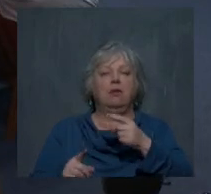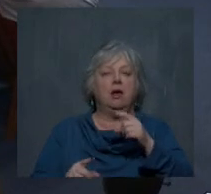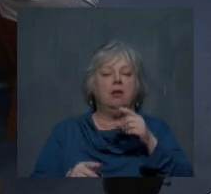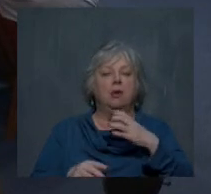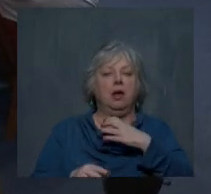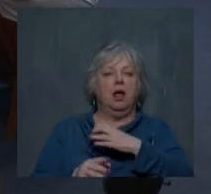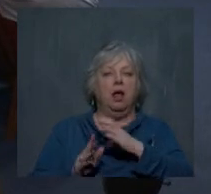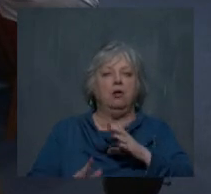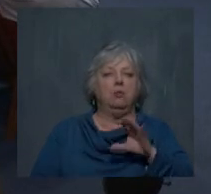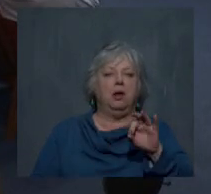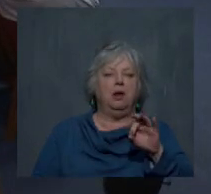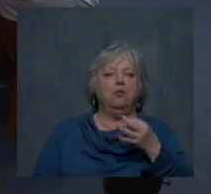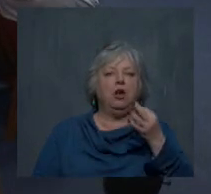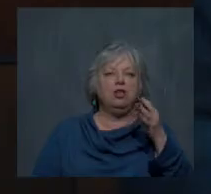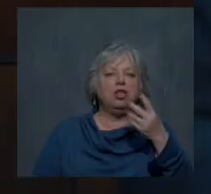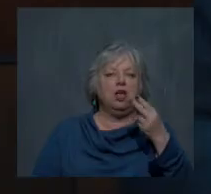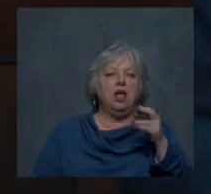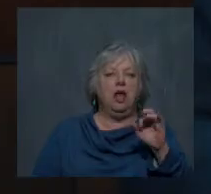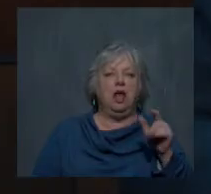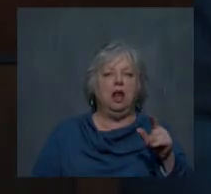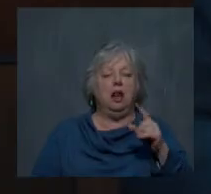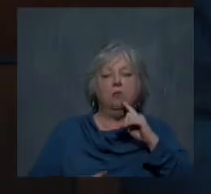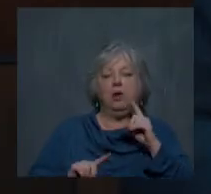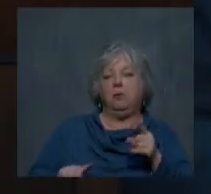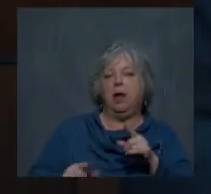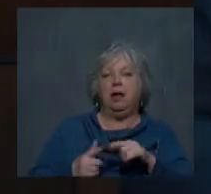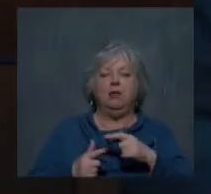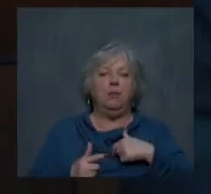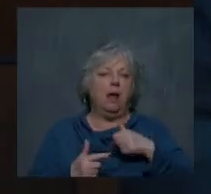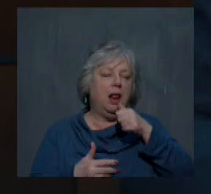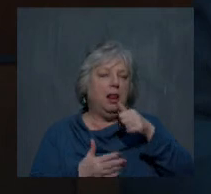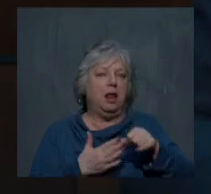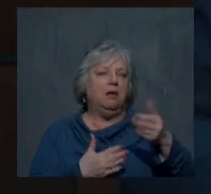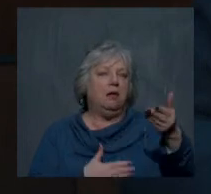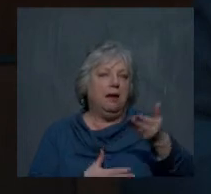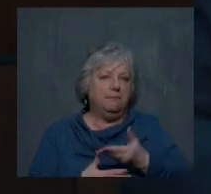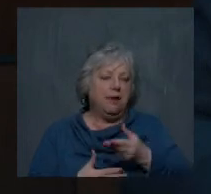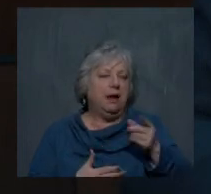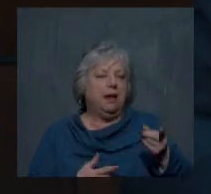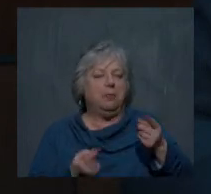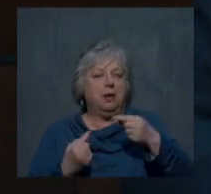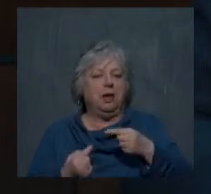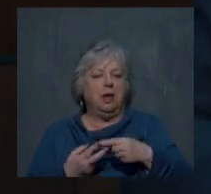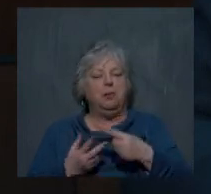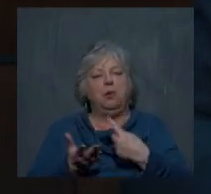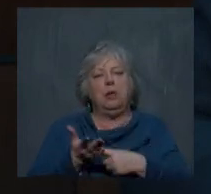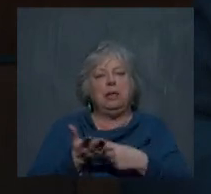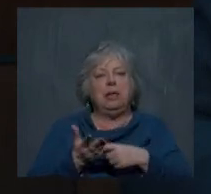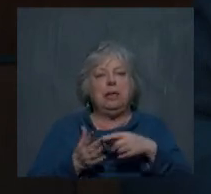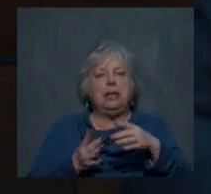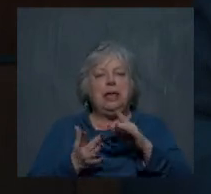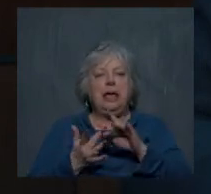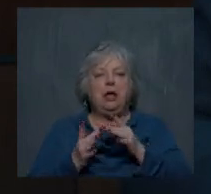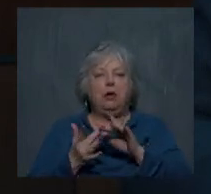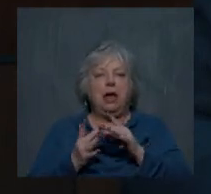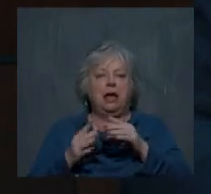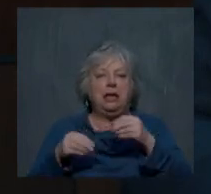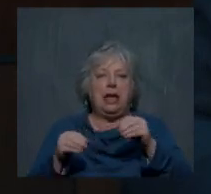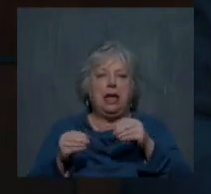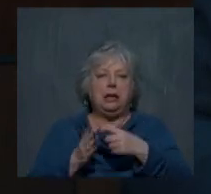Hill responding to my letter invitation to discuss the internet sales tax collection